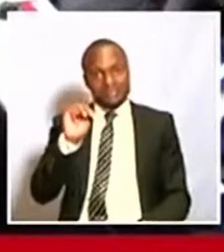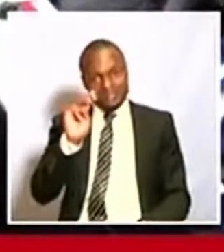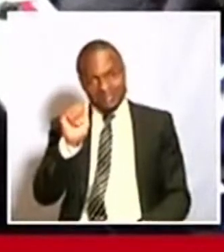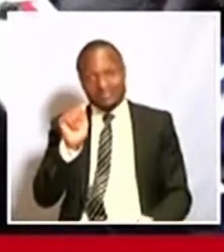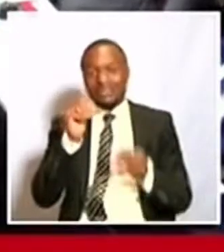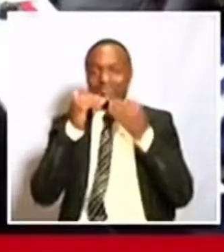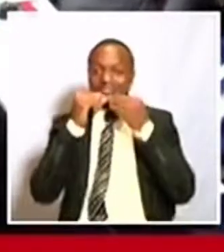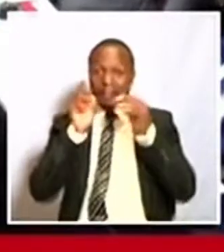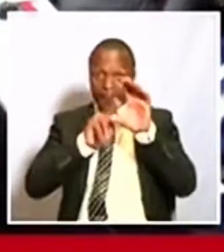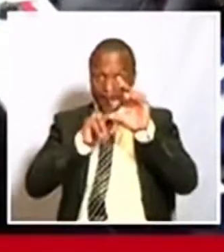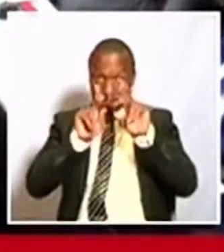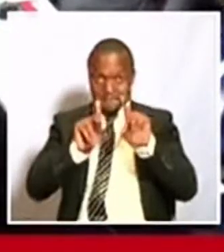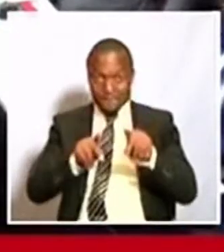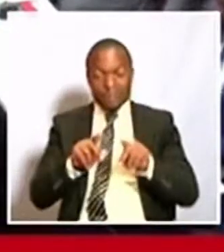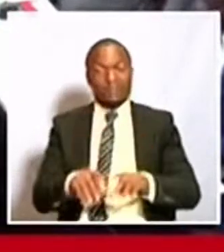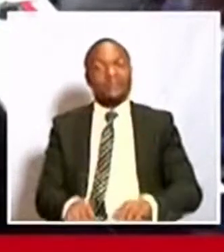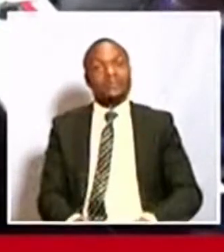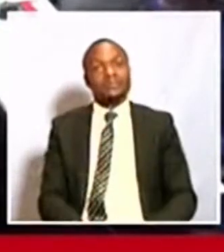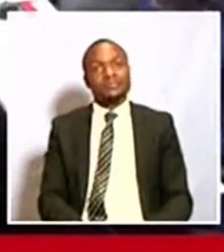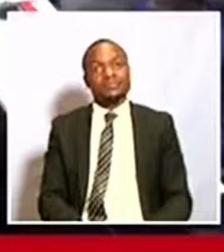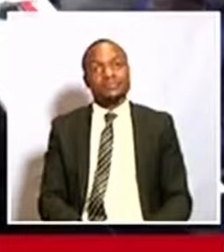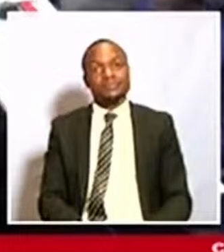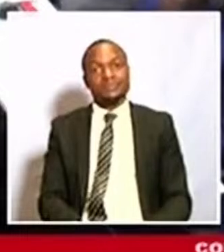Thank you very much, Chair. Chair,